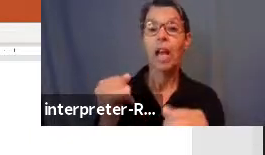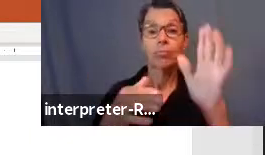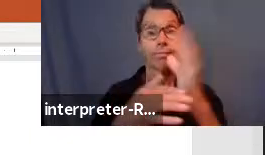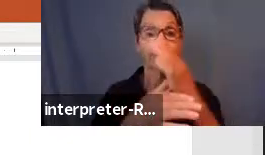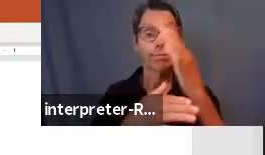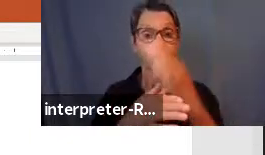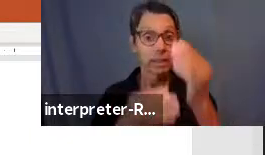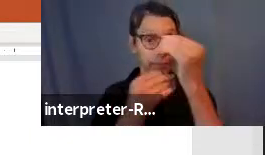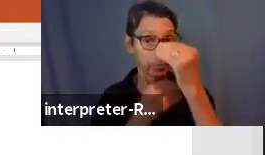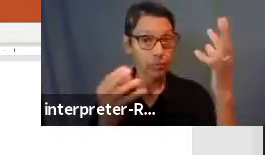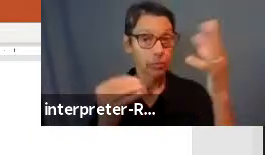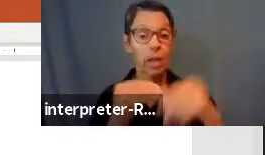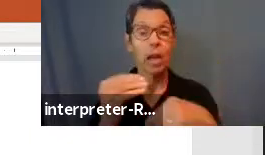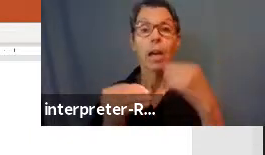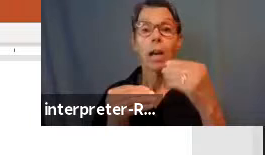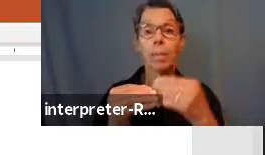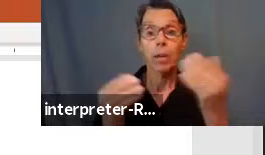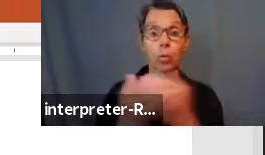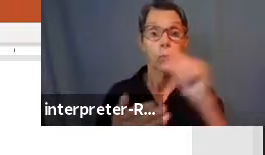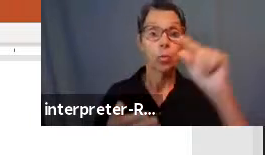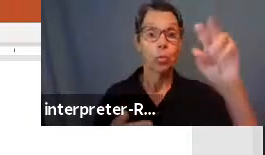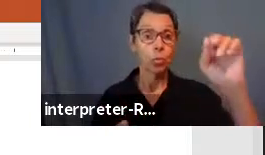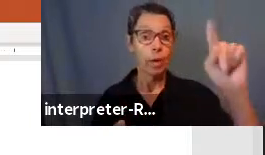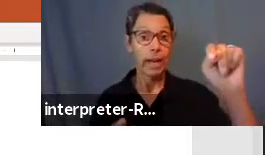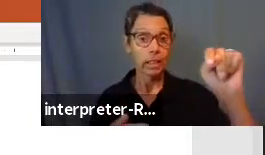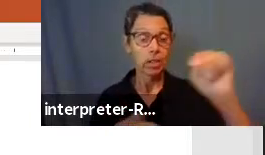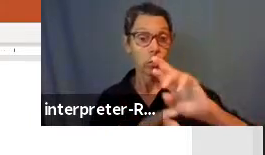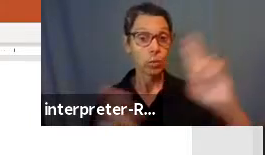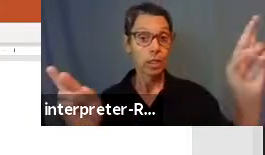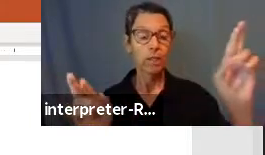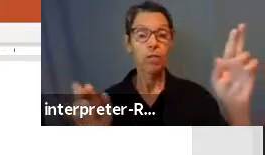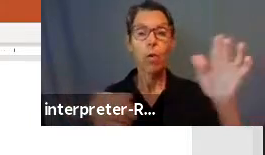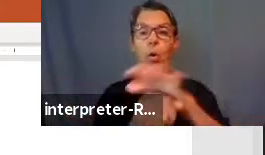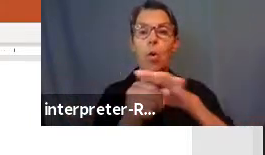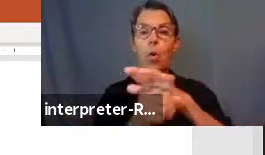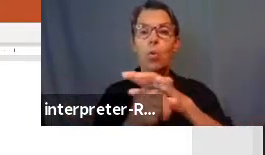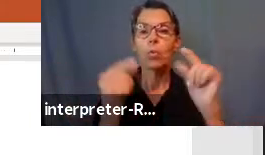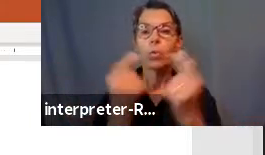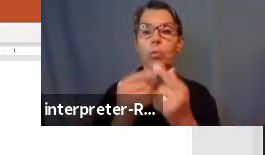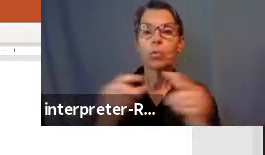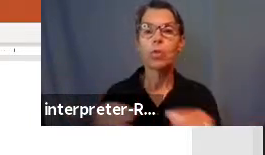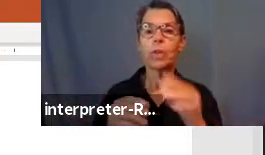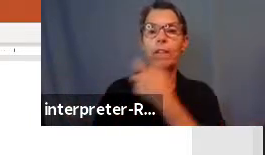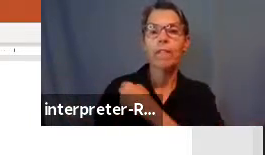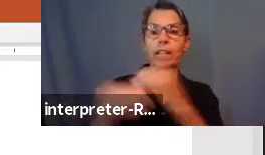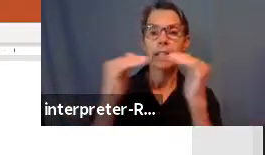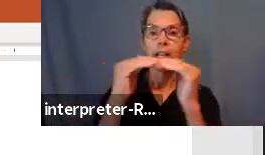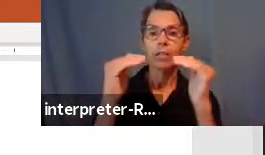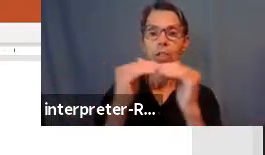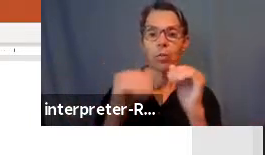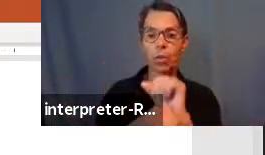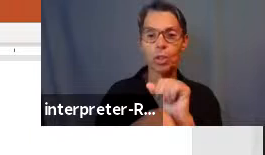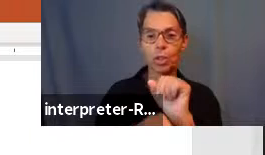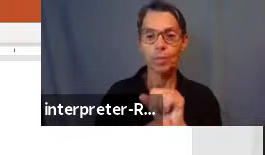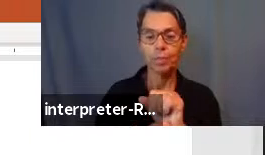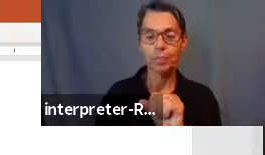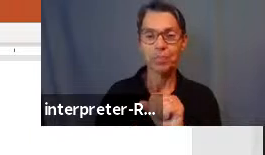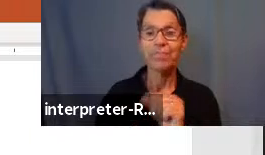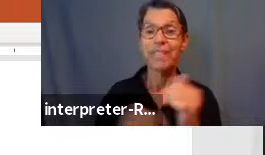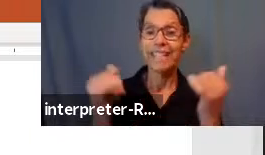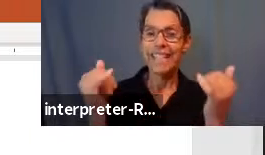groups doing vaccine equity work. So before jumping into the meeting, we have two new members. I was wondering